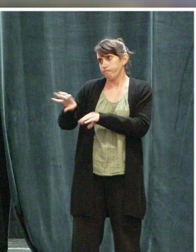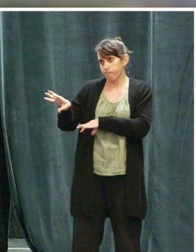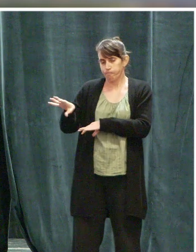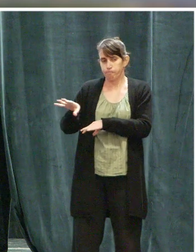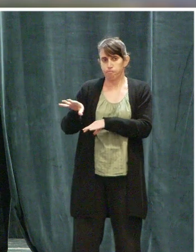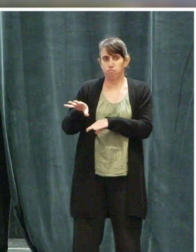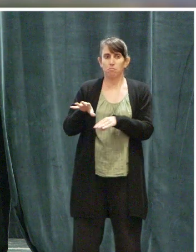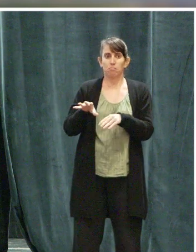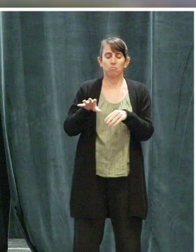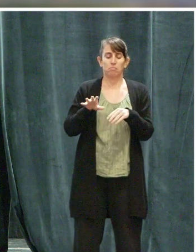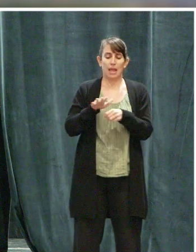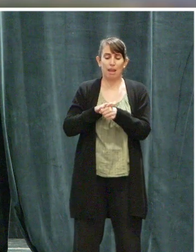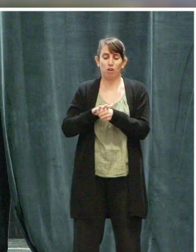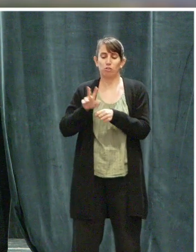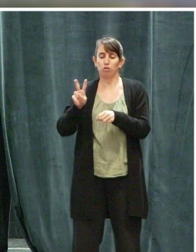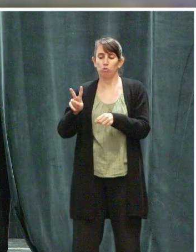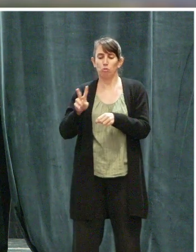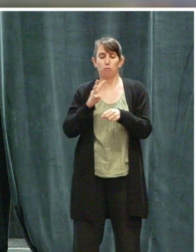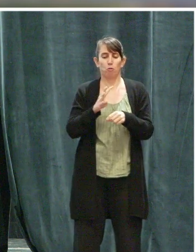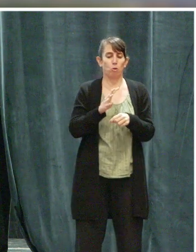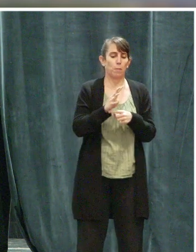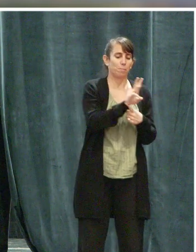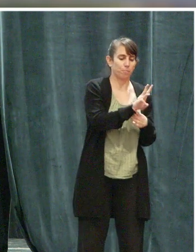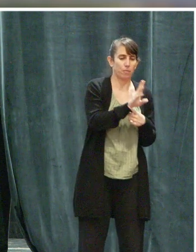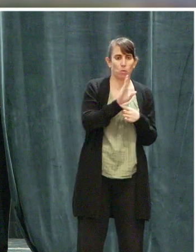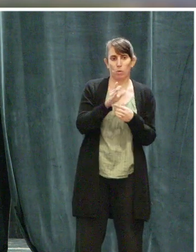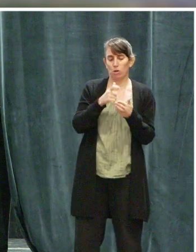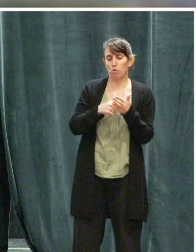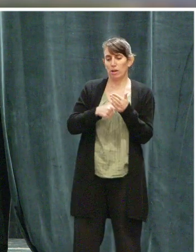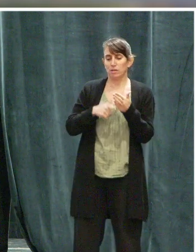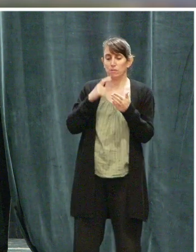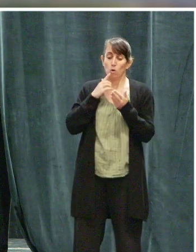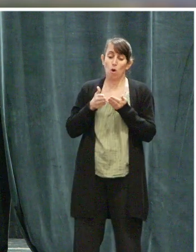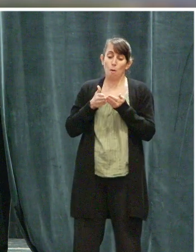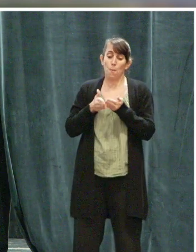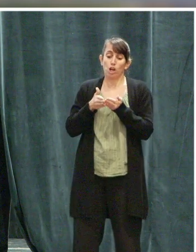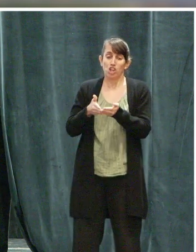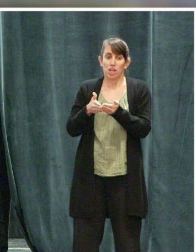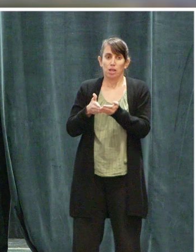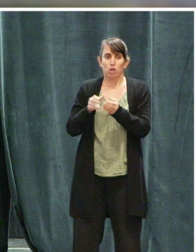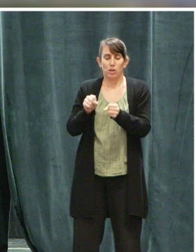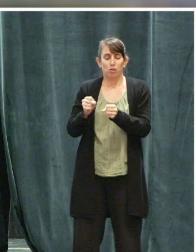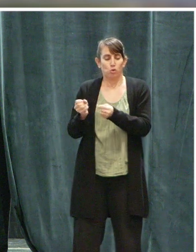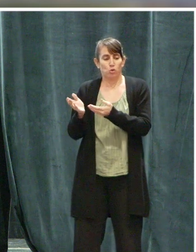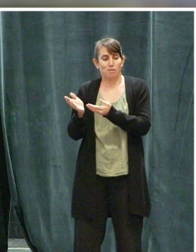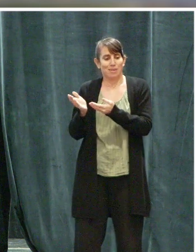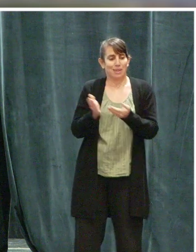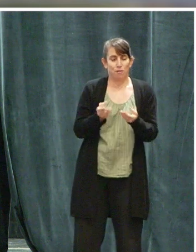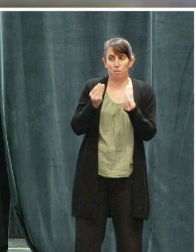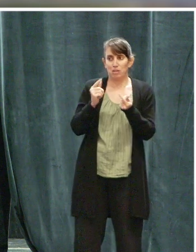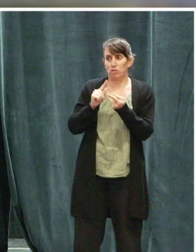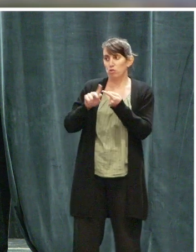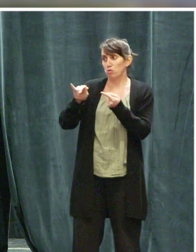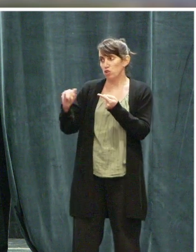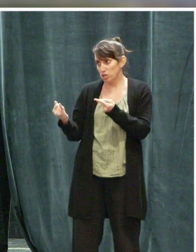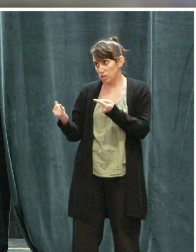and 6. We're going to price it both ways. In the barging, you have to deliver the materials over to New Jersey, double handle